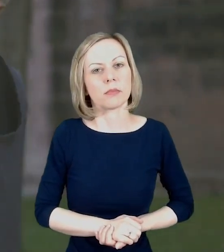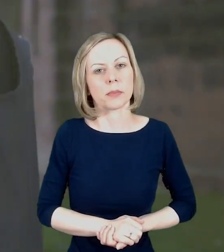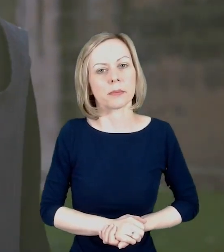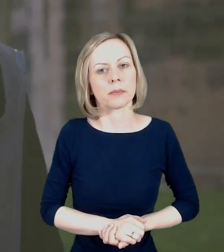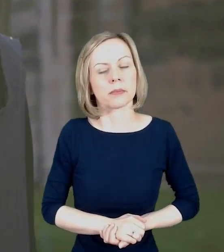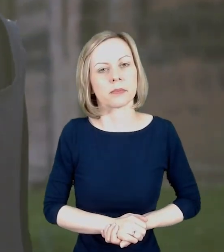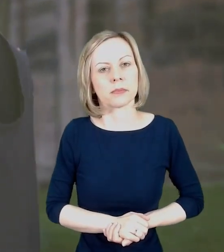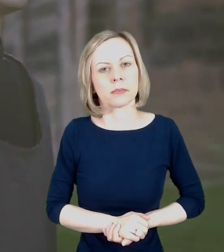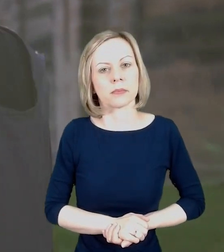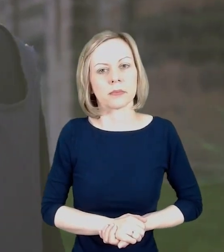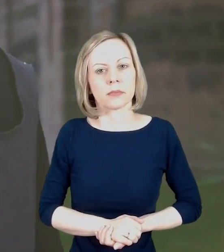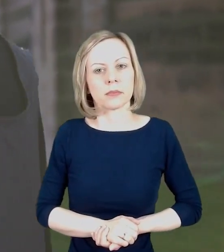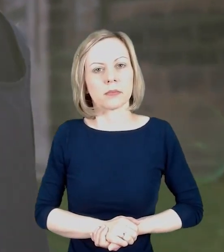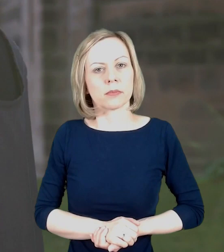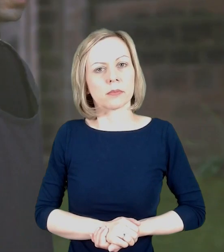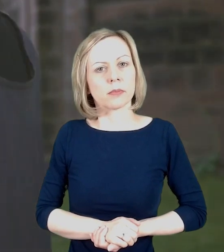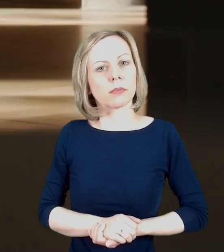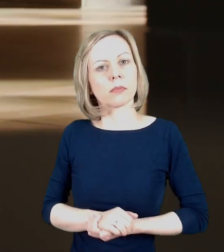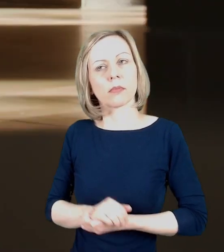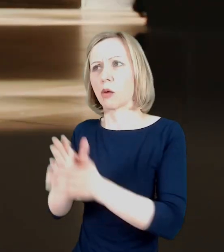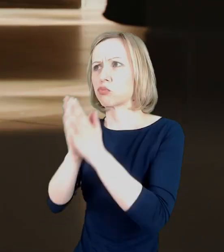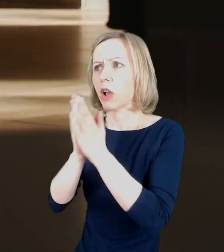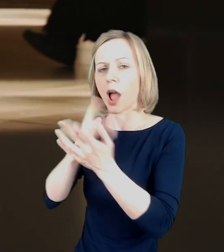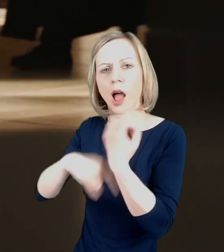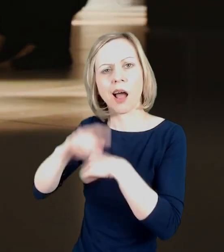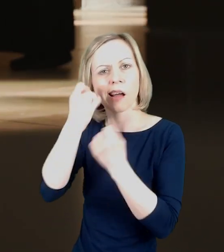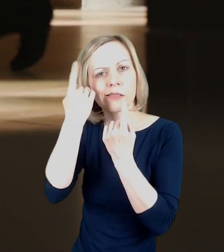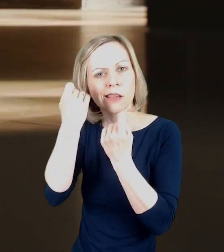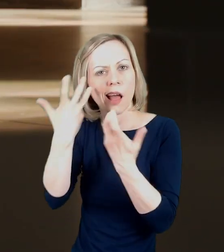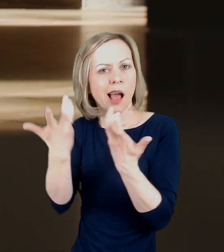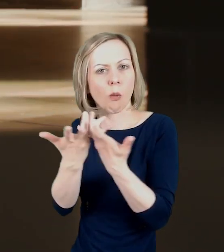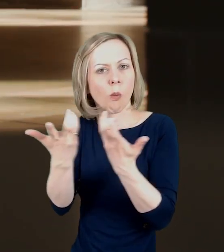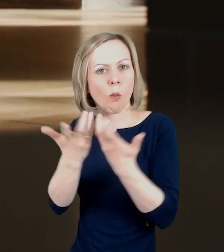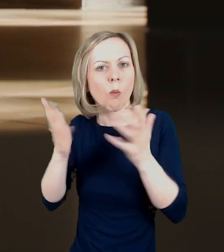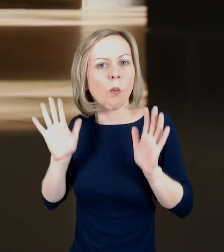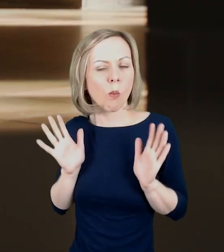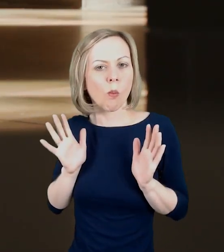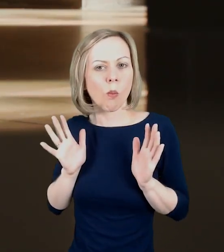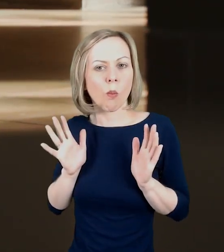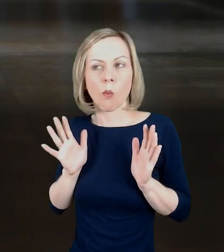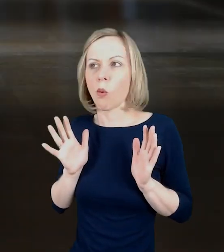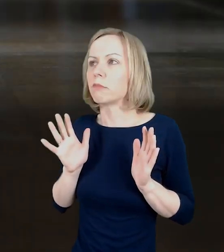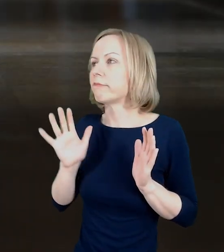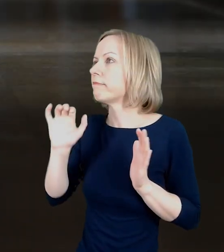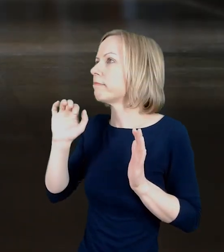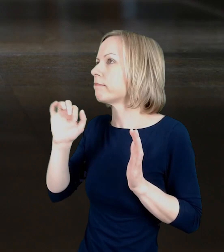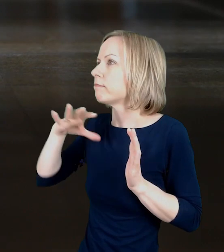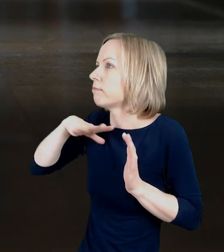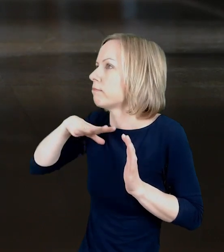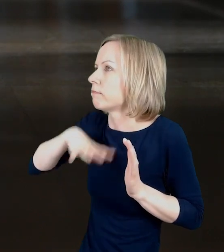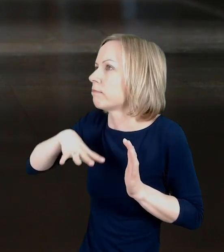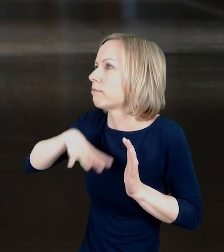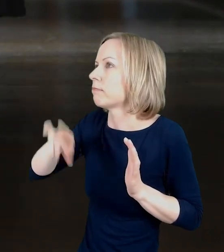of understanding what prayer is simply letting that desire for God come